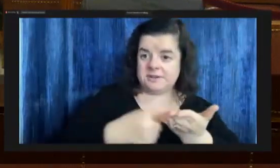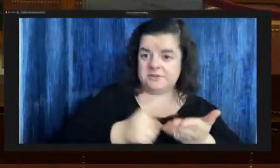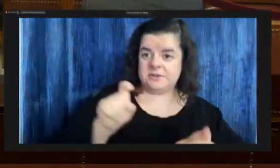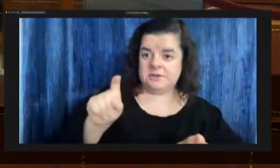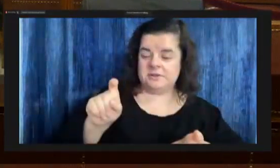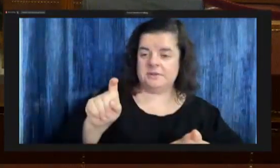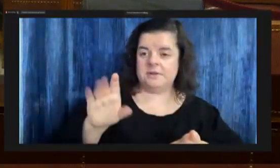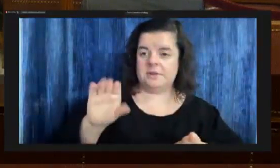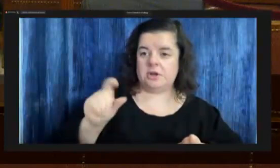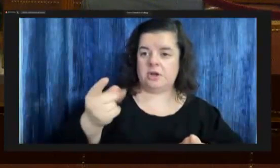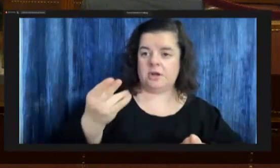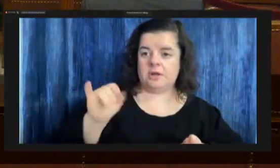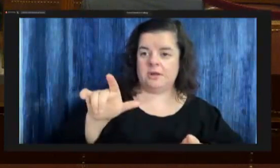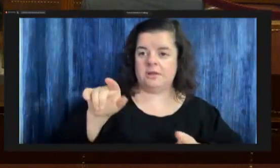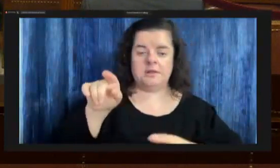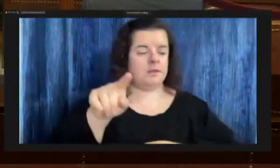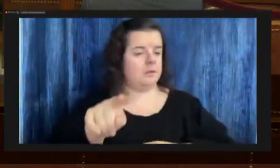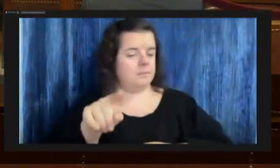Councilman Coghill? Yes.